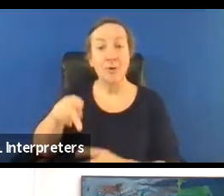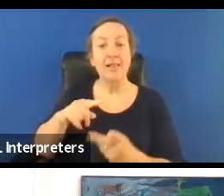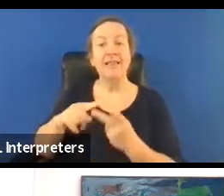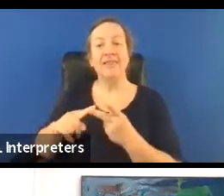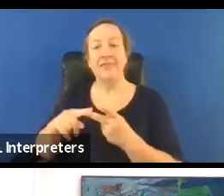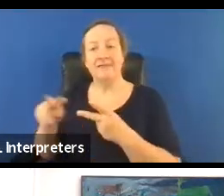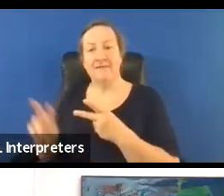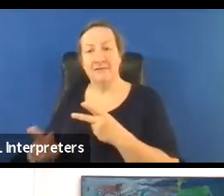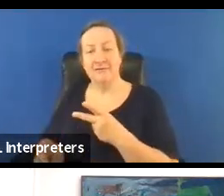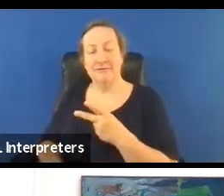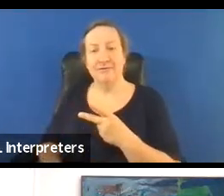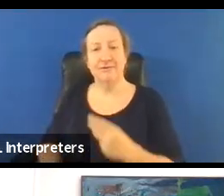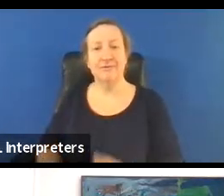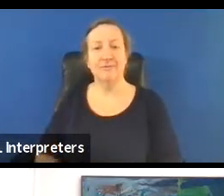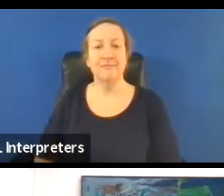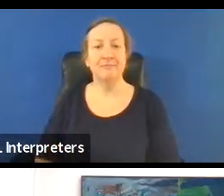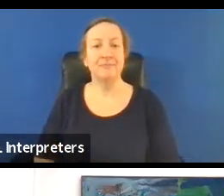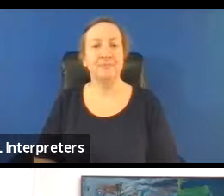Vancouver.